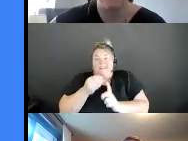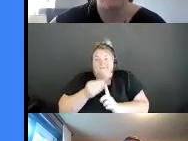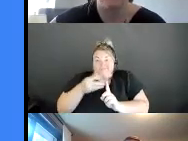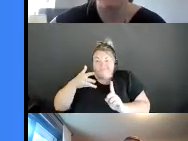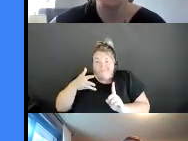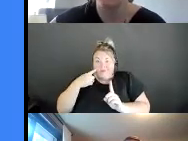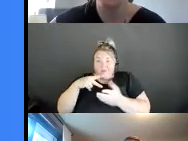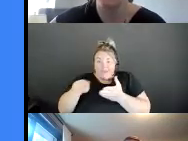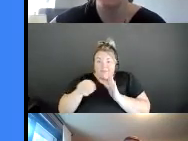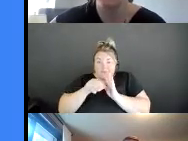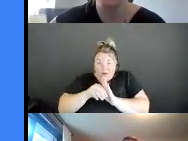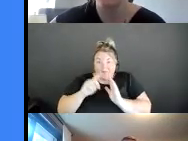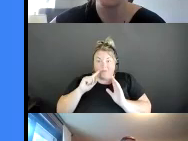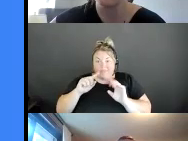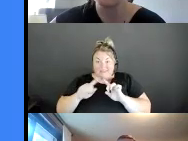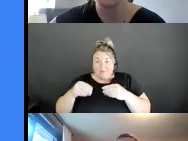different provider types.